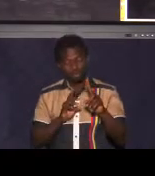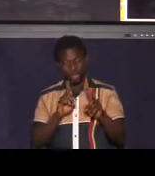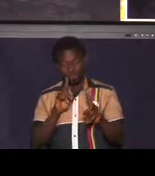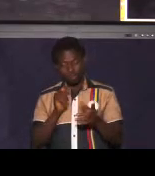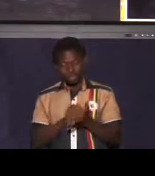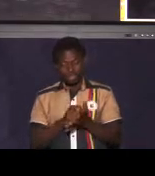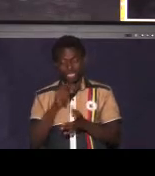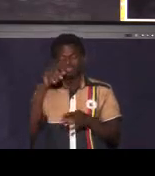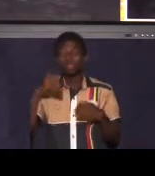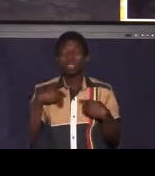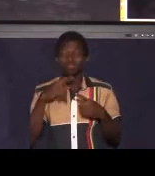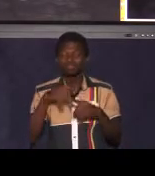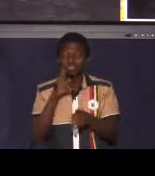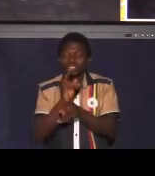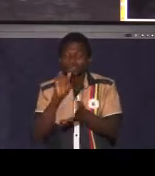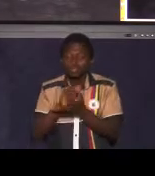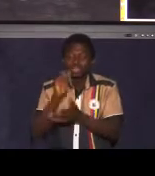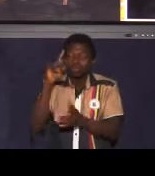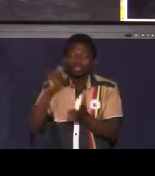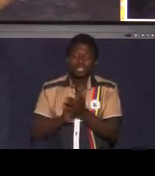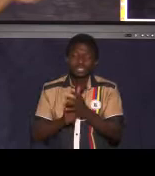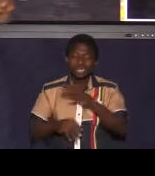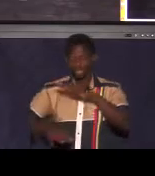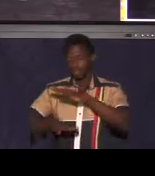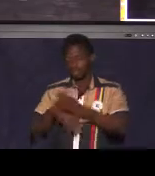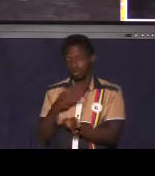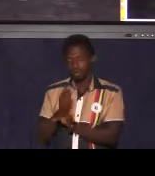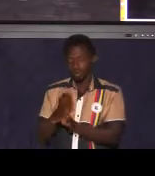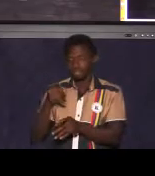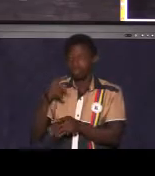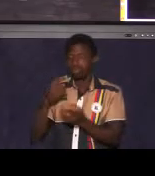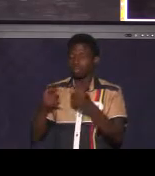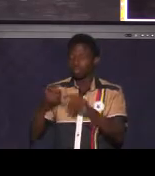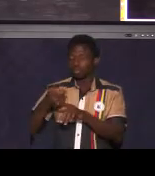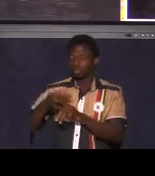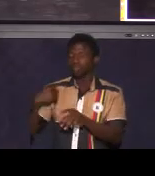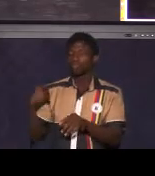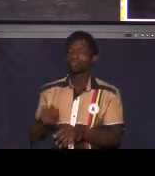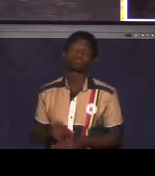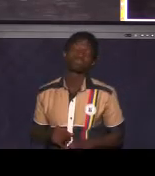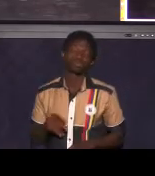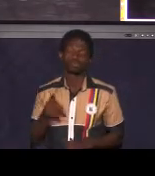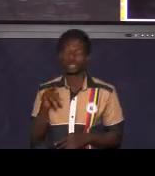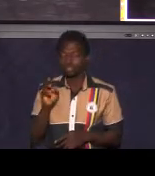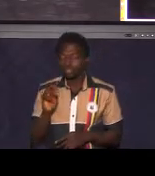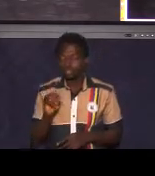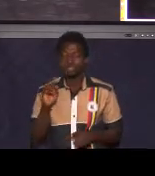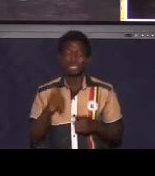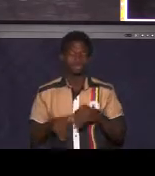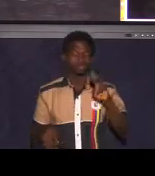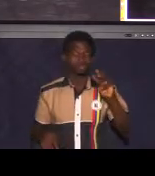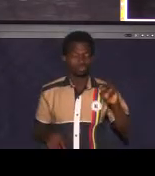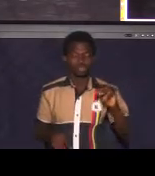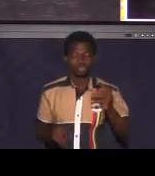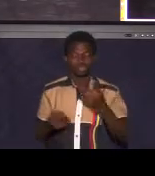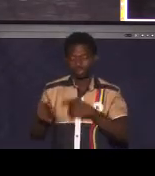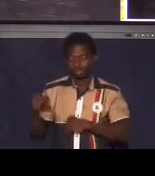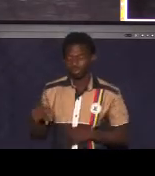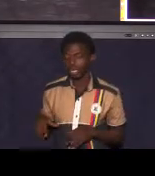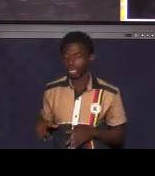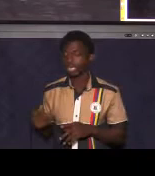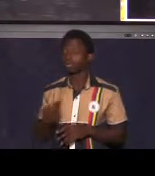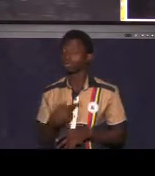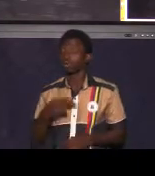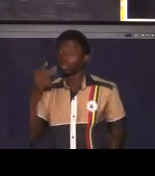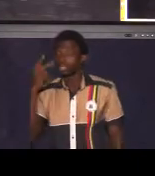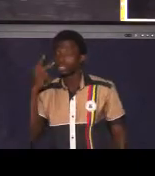over 1,000. We have to keep that 1,000 below the line because we are coming from meter to kilometer, we're coming down. And now